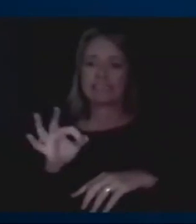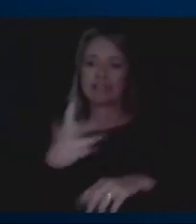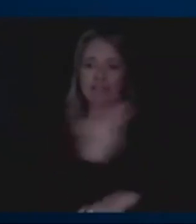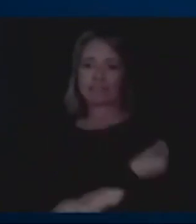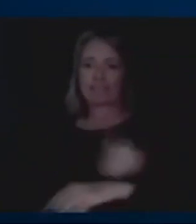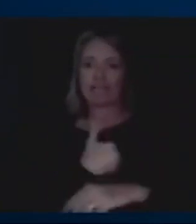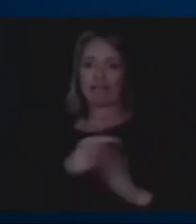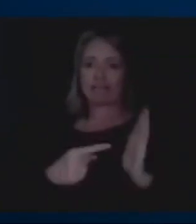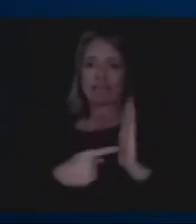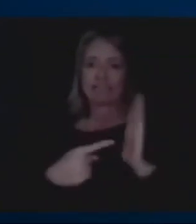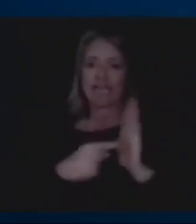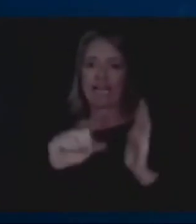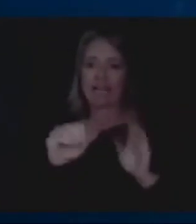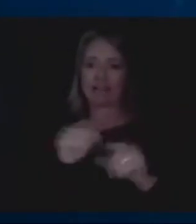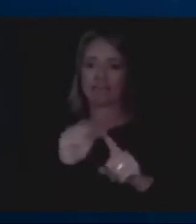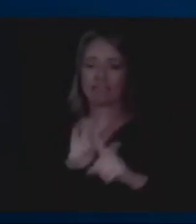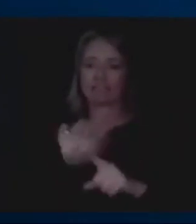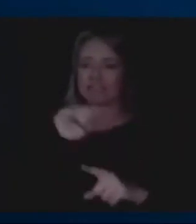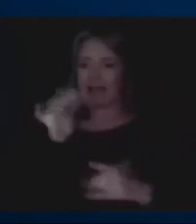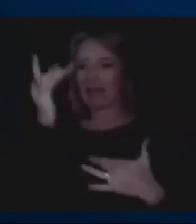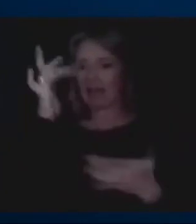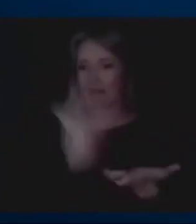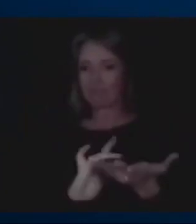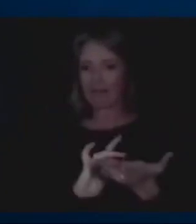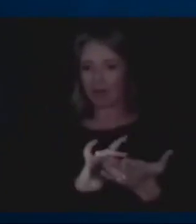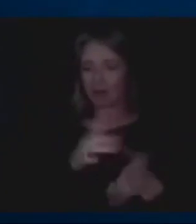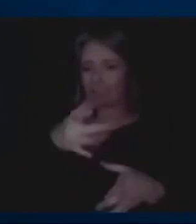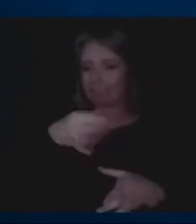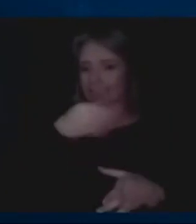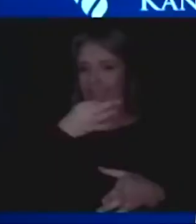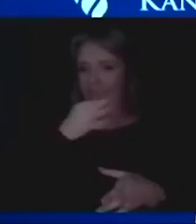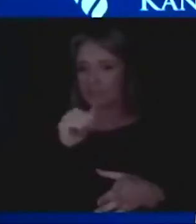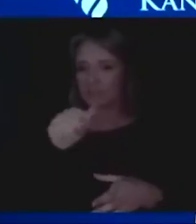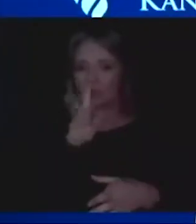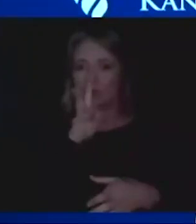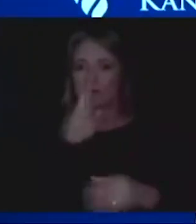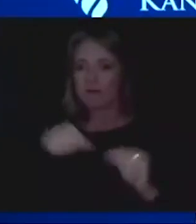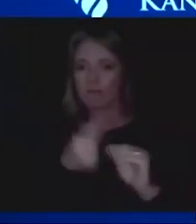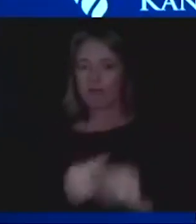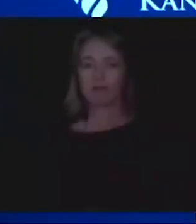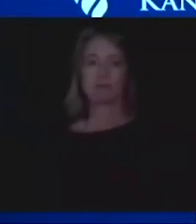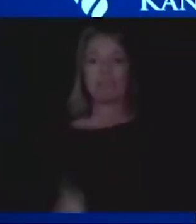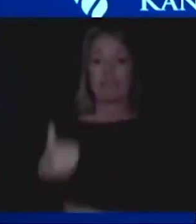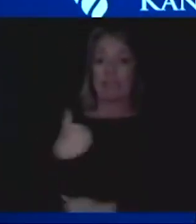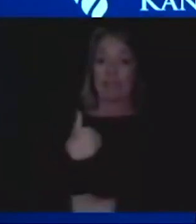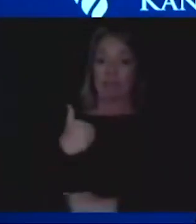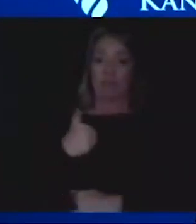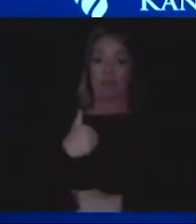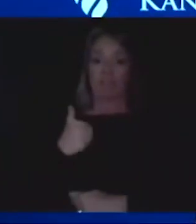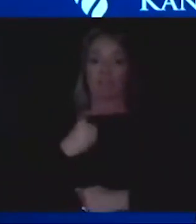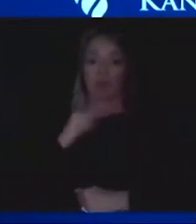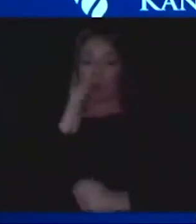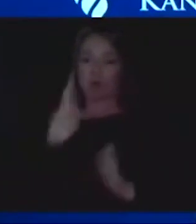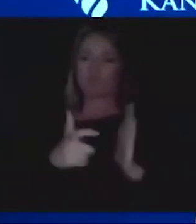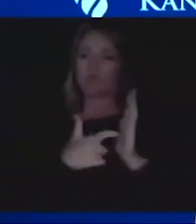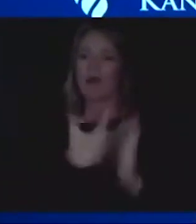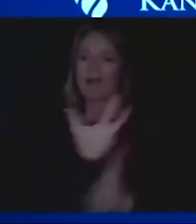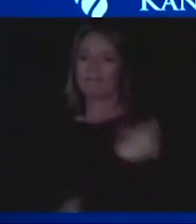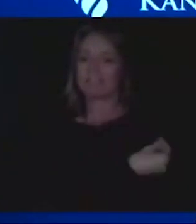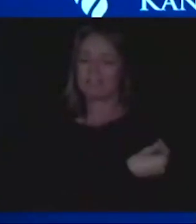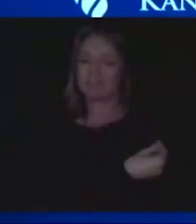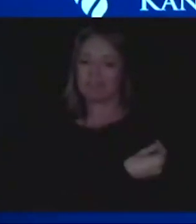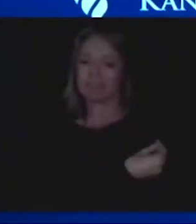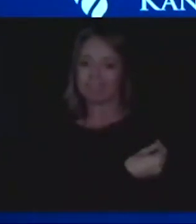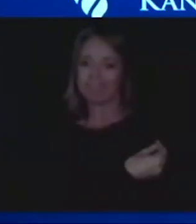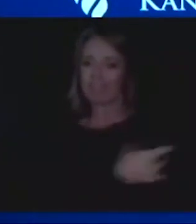expert and does not know what he's talking about. What are your comments? Well, I think the military is moving to require vaccination of the entire military. So obviously, most of the